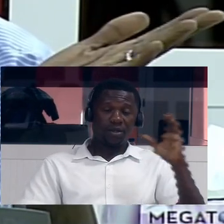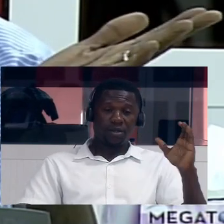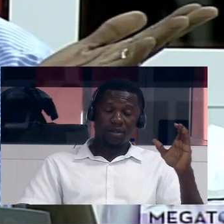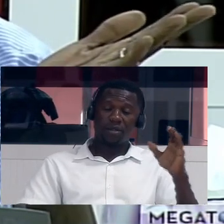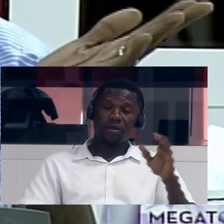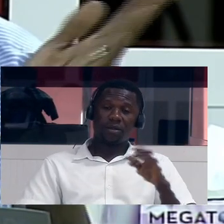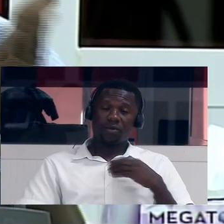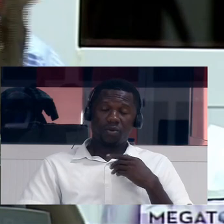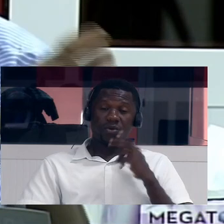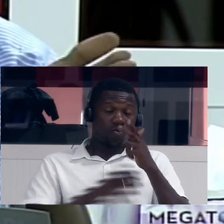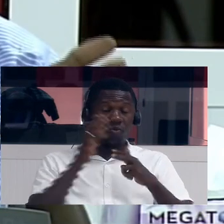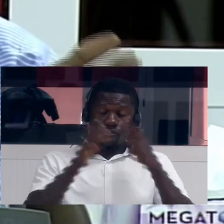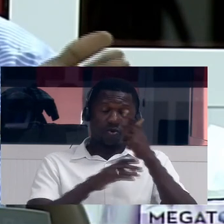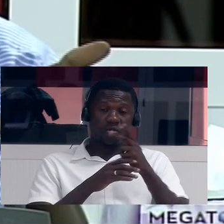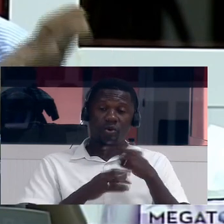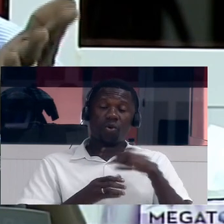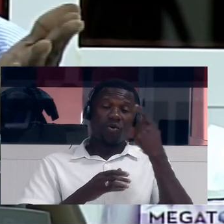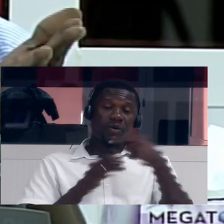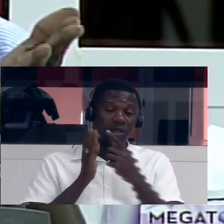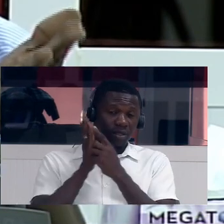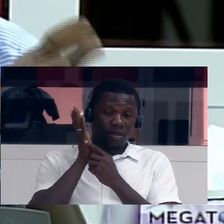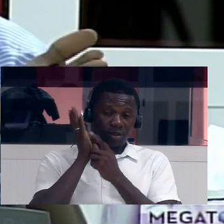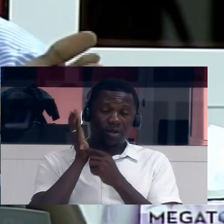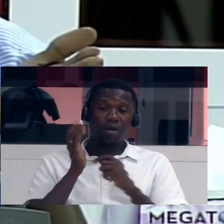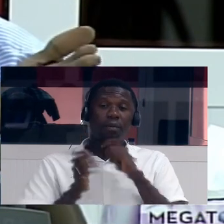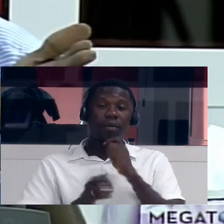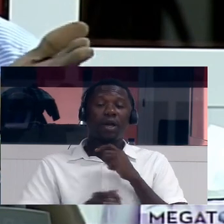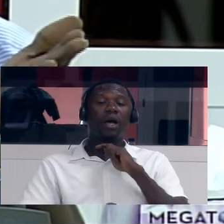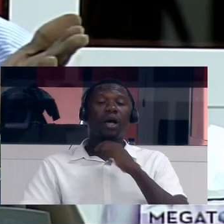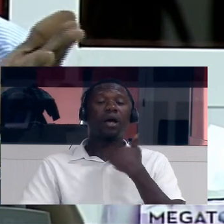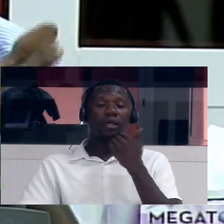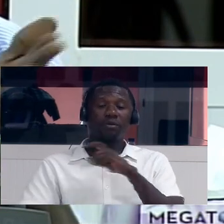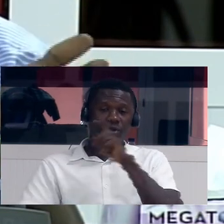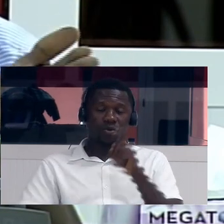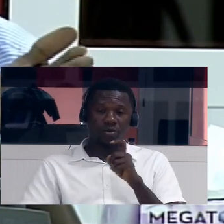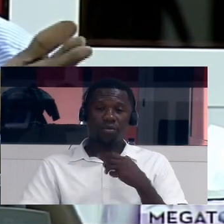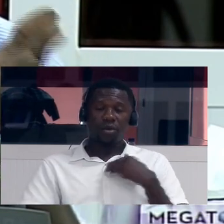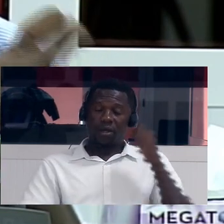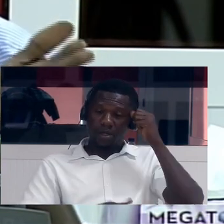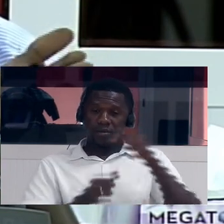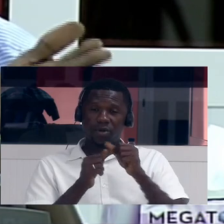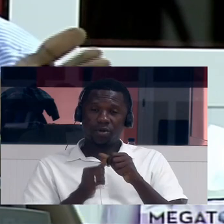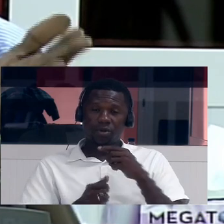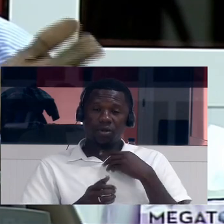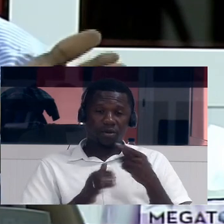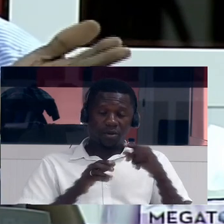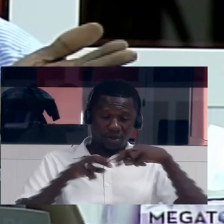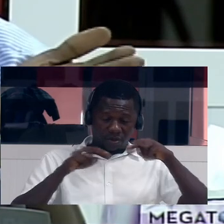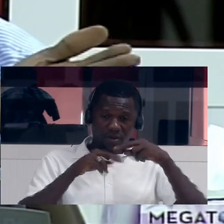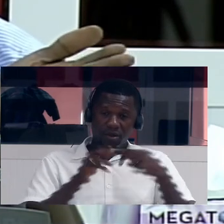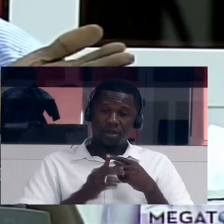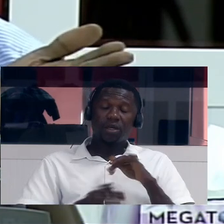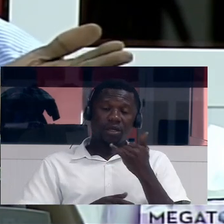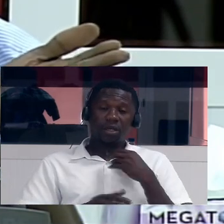thing. And over the radio, the man said to me, may I remind you that you are being recorded? I said, yes, record me if